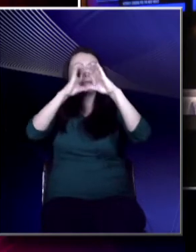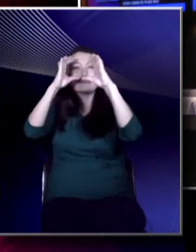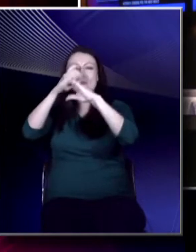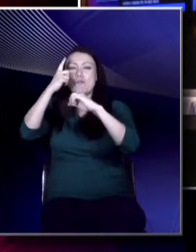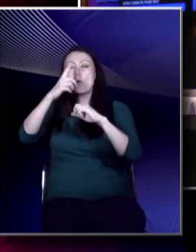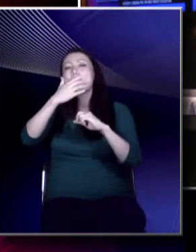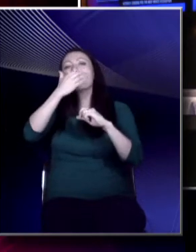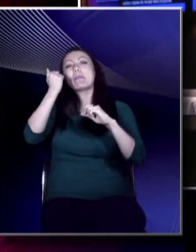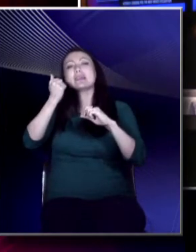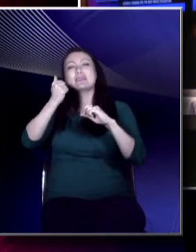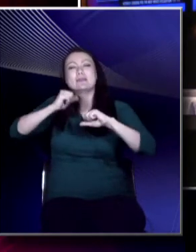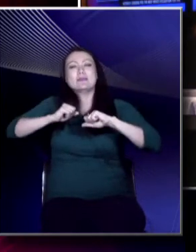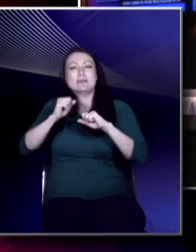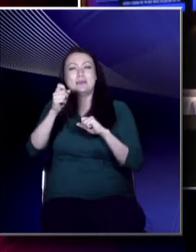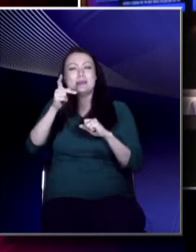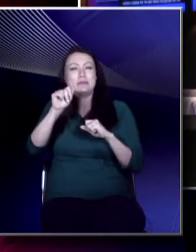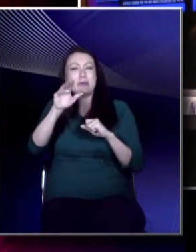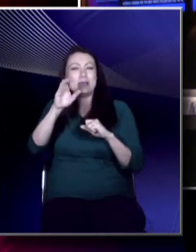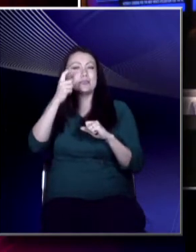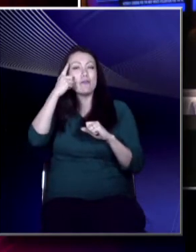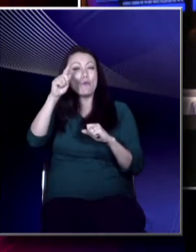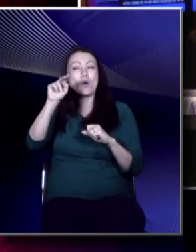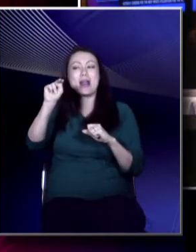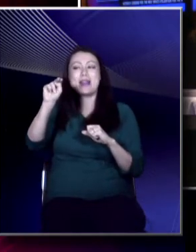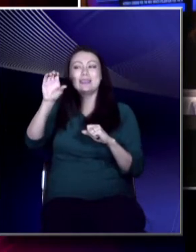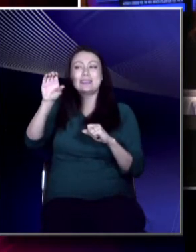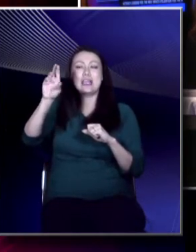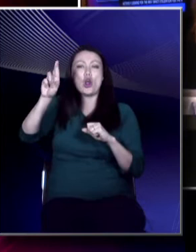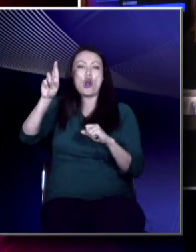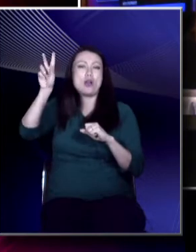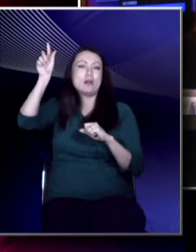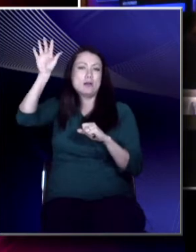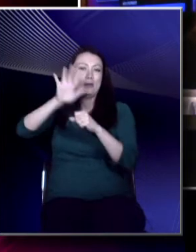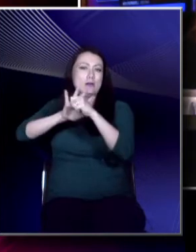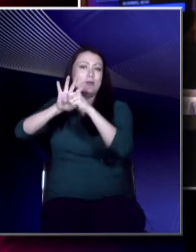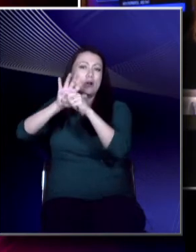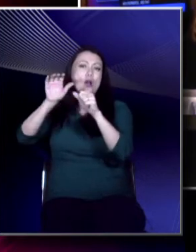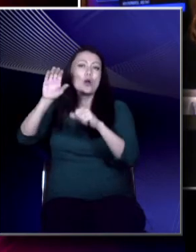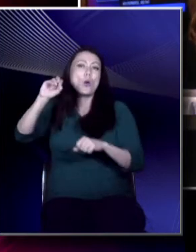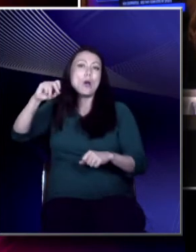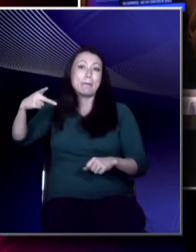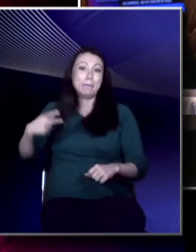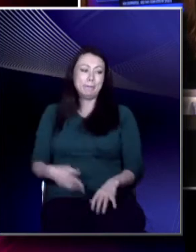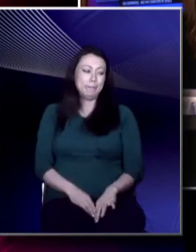utilization for the NCR cooperative. And that completes my update.